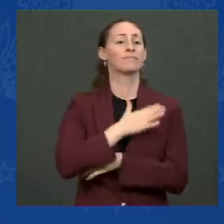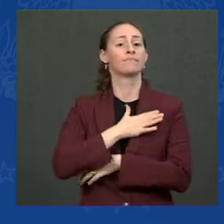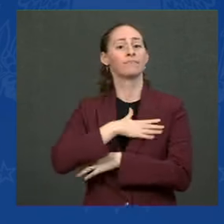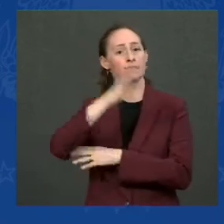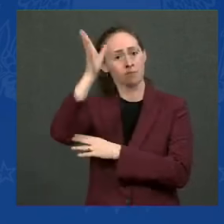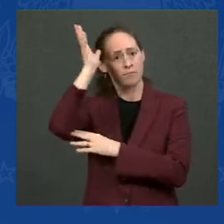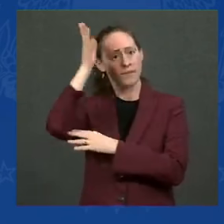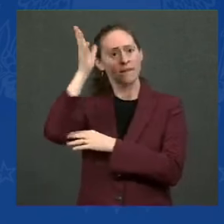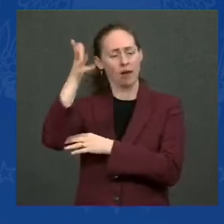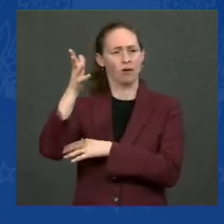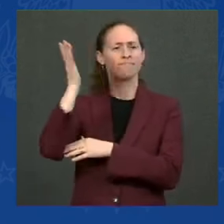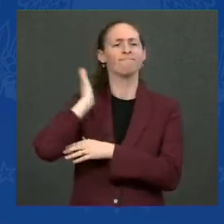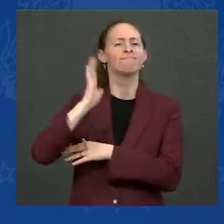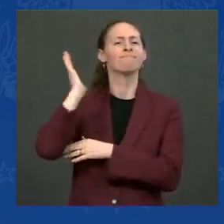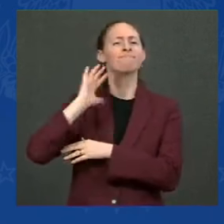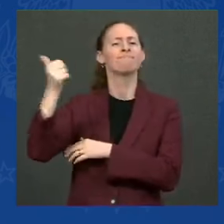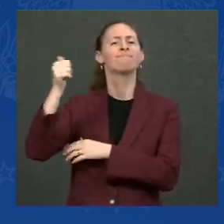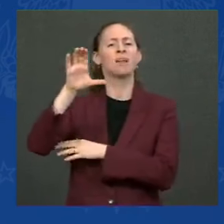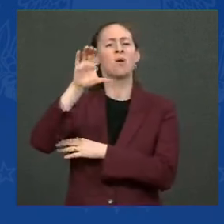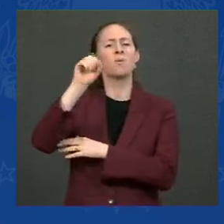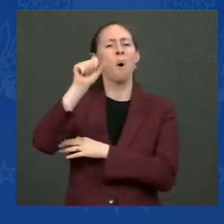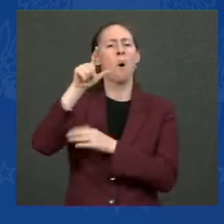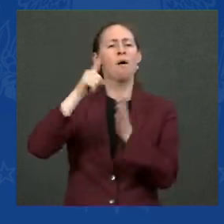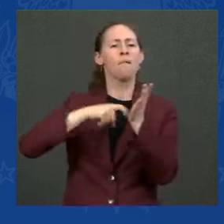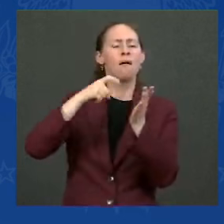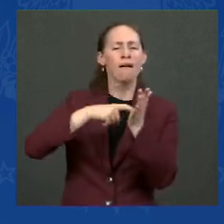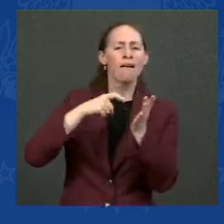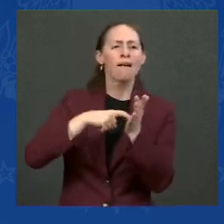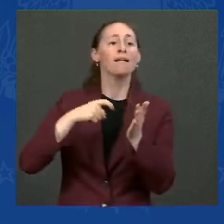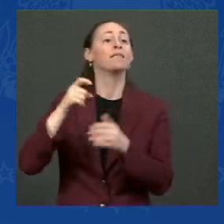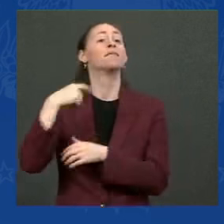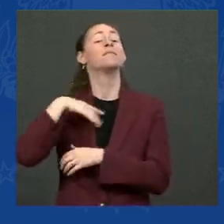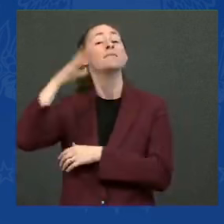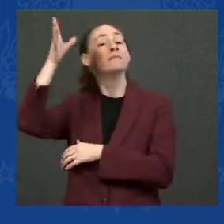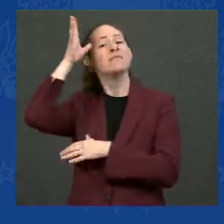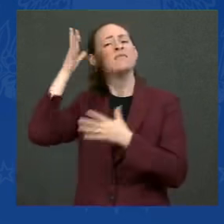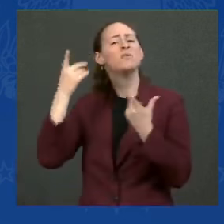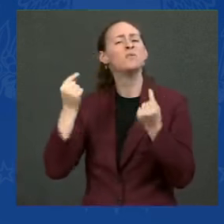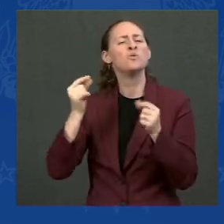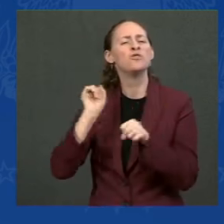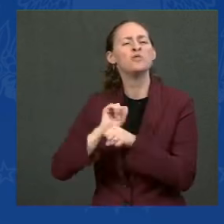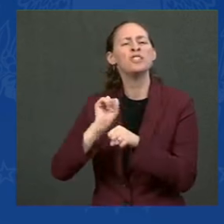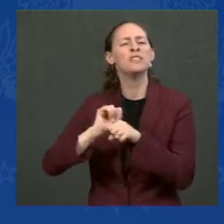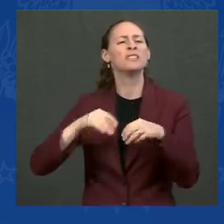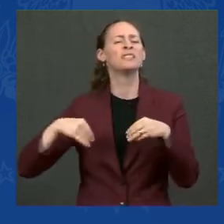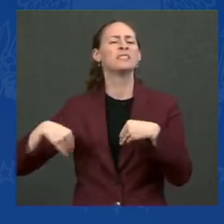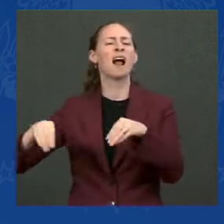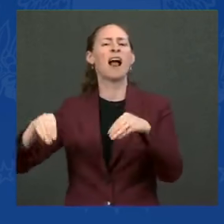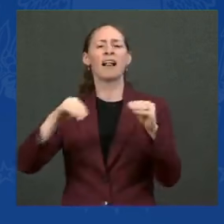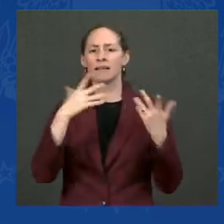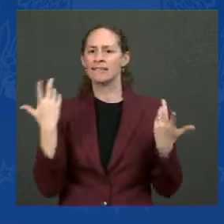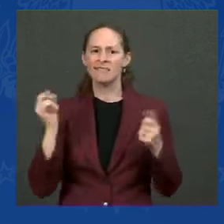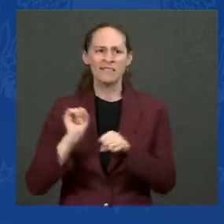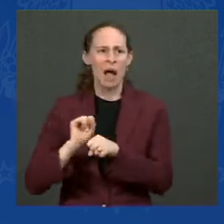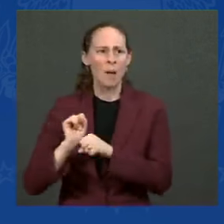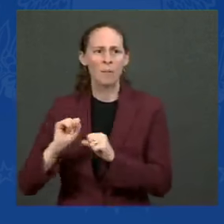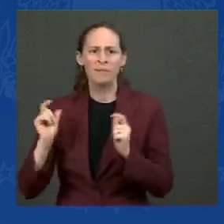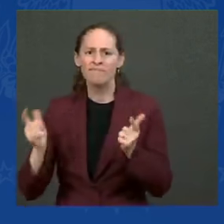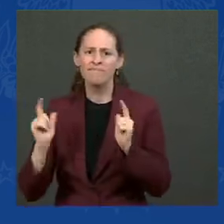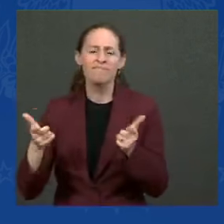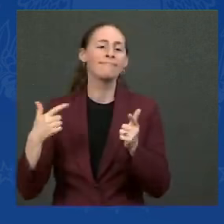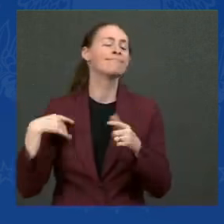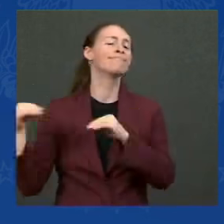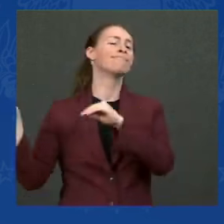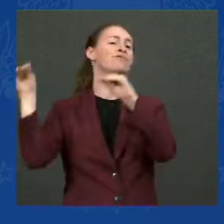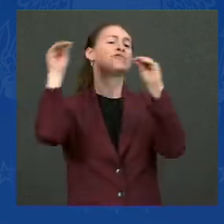was a salesperson. Everything, we moved down to Wilmington, Delaware, a little town called Claymont, a little steel town, where there's no steel anymore, but